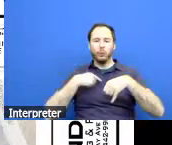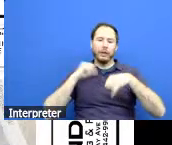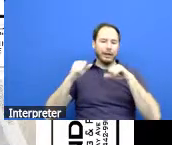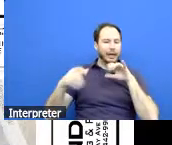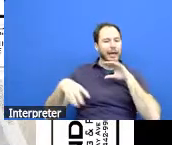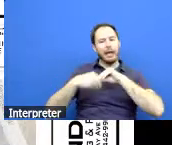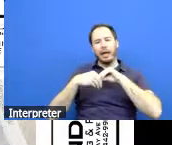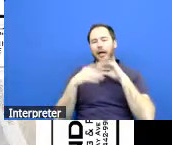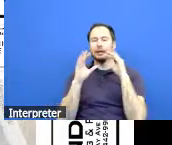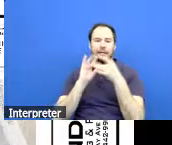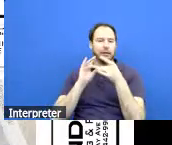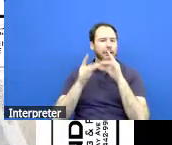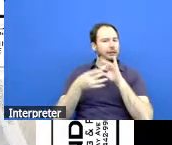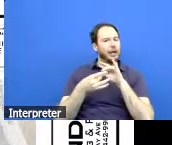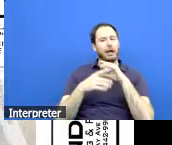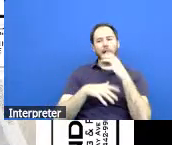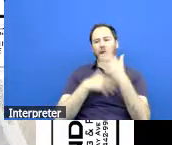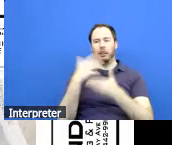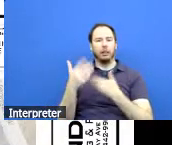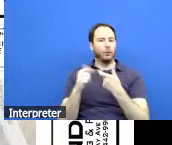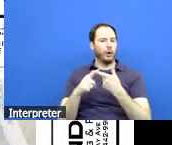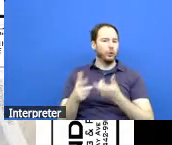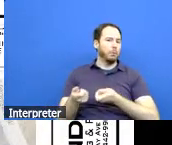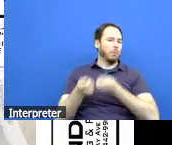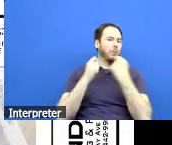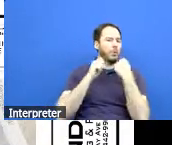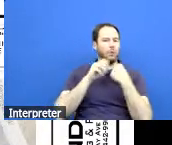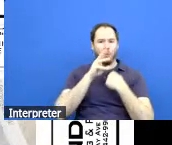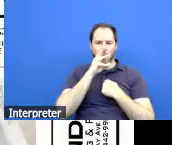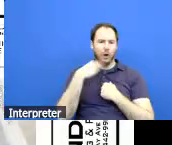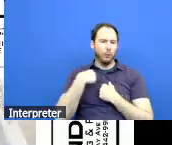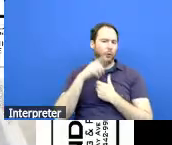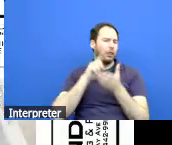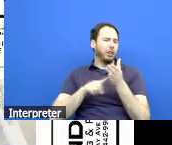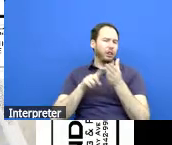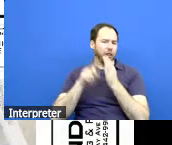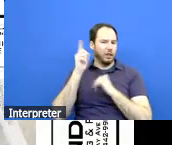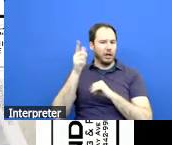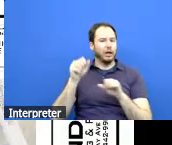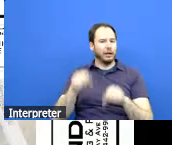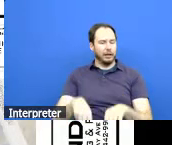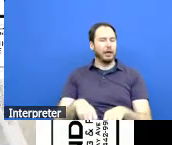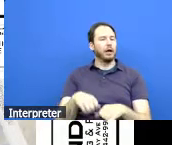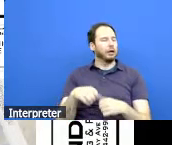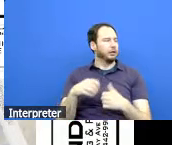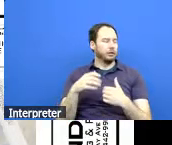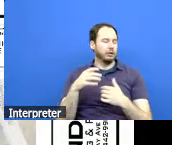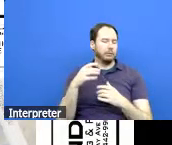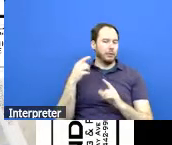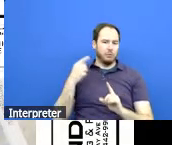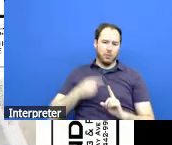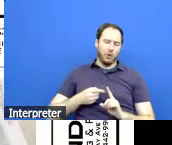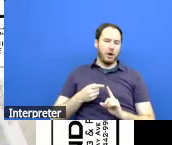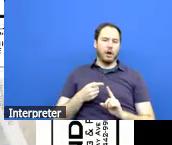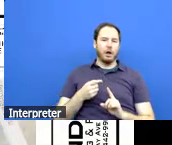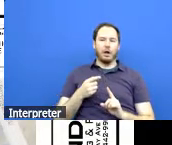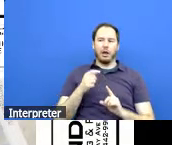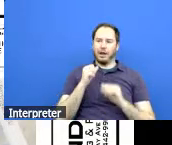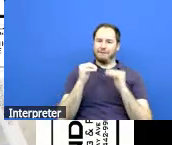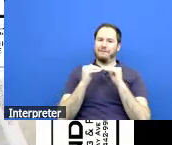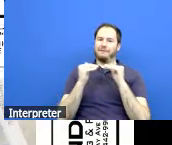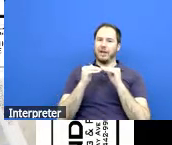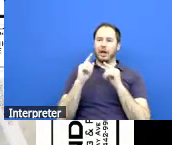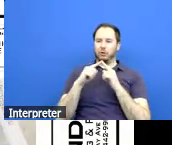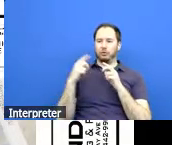there and to try to pull that water away, then we'll take a look at doing that. But again, it's not fair to put